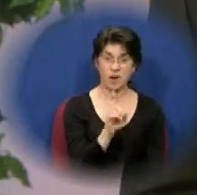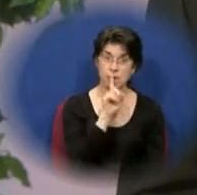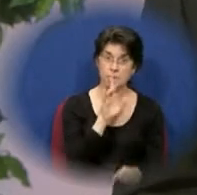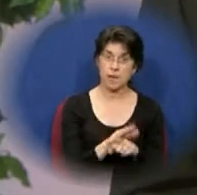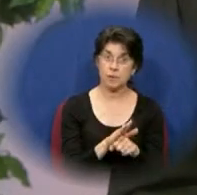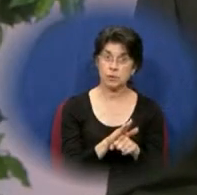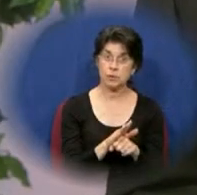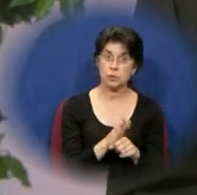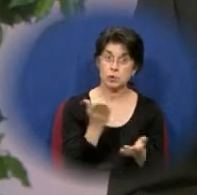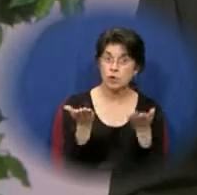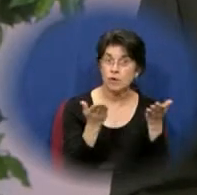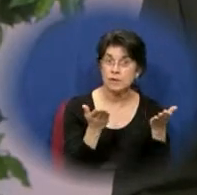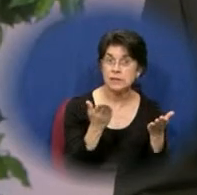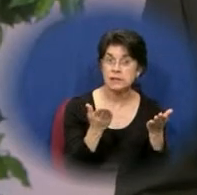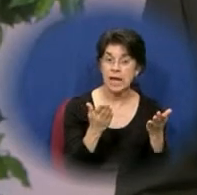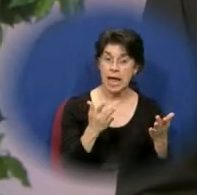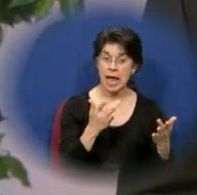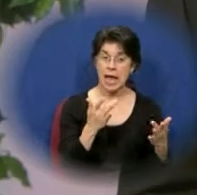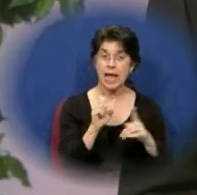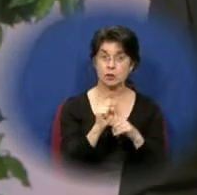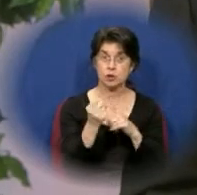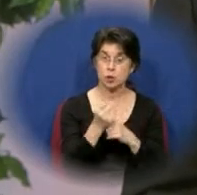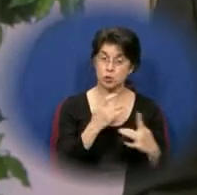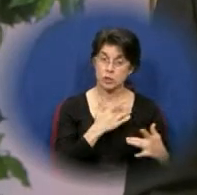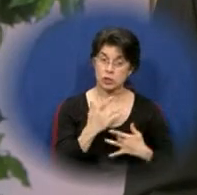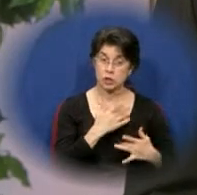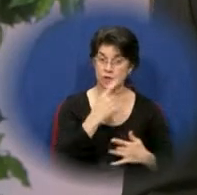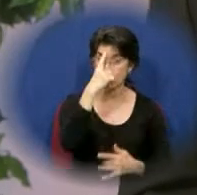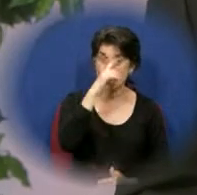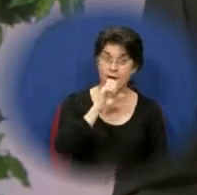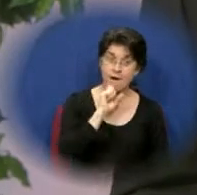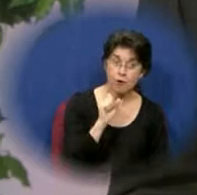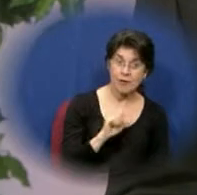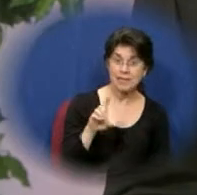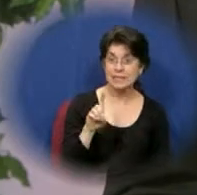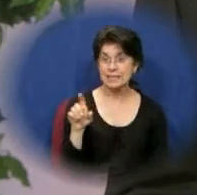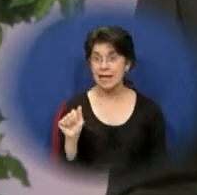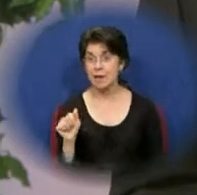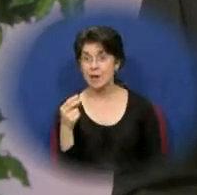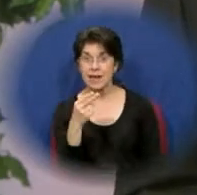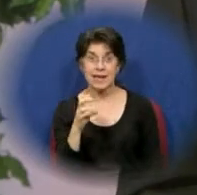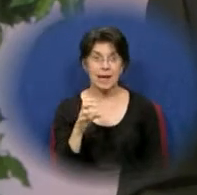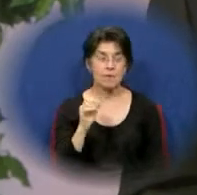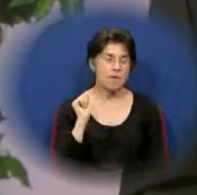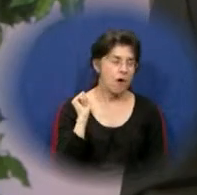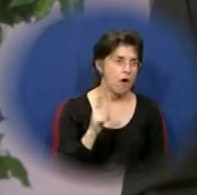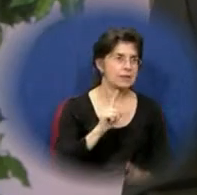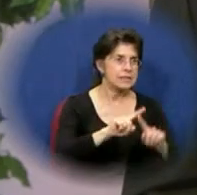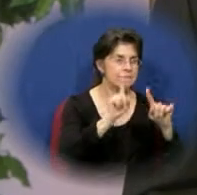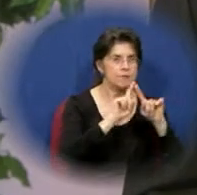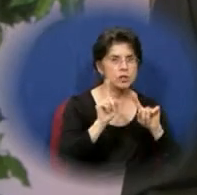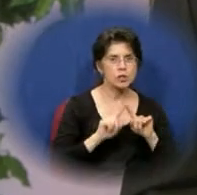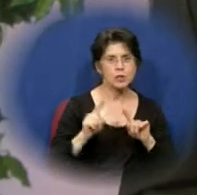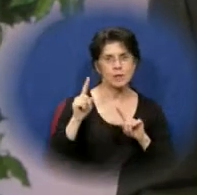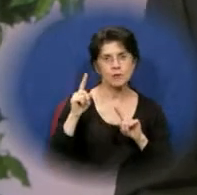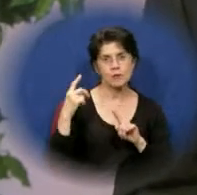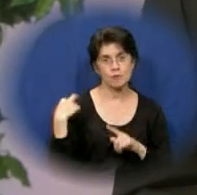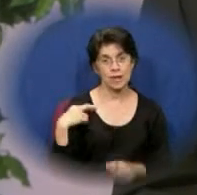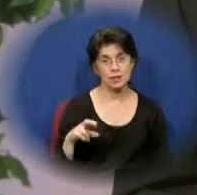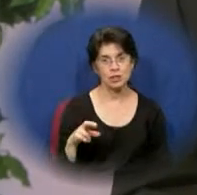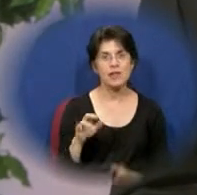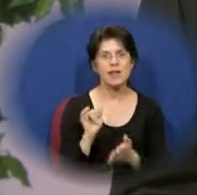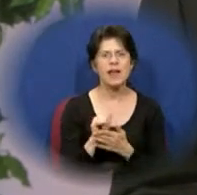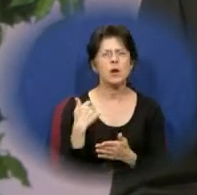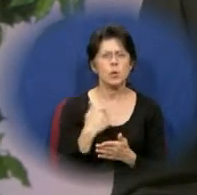service and social concern for the elderly, disabled, and handicapped of all faiths that we are able to bring